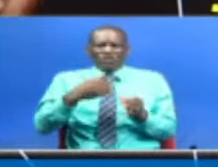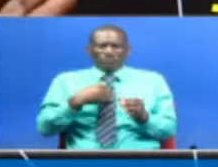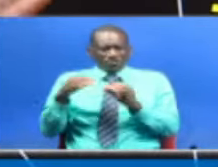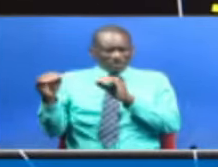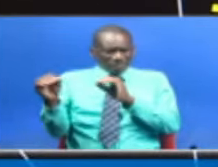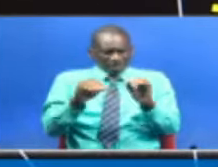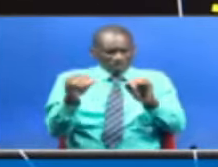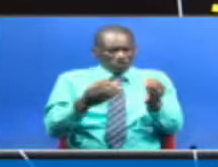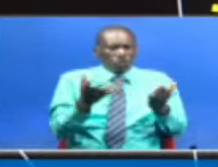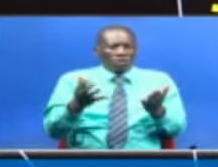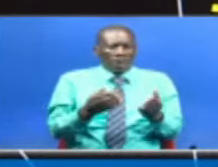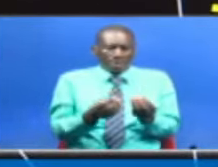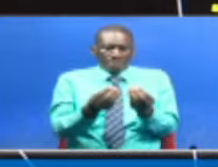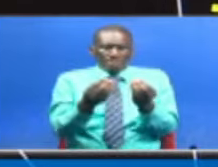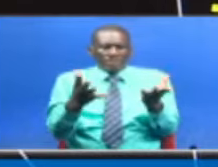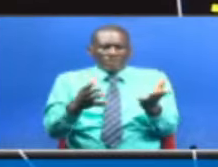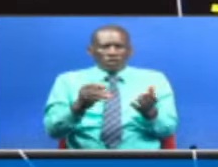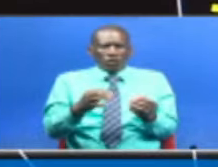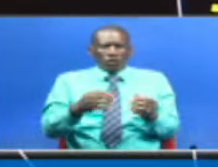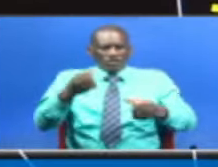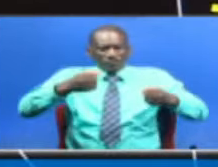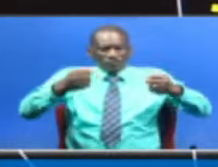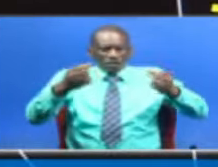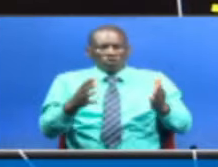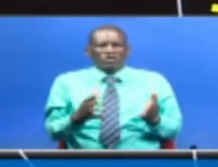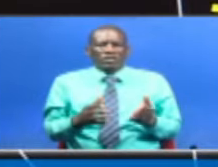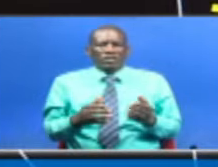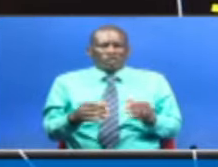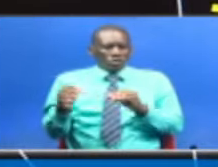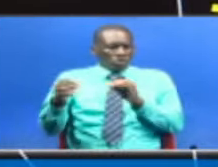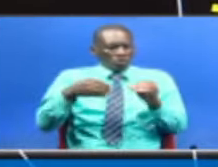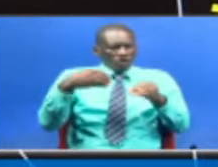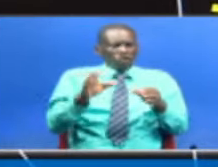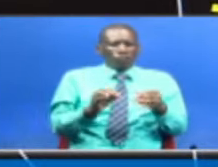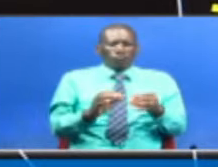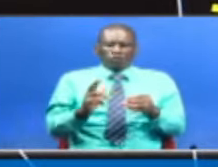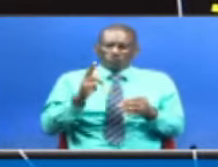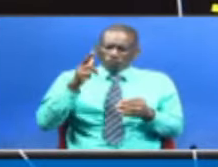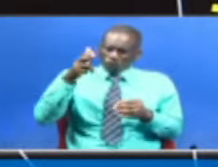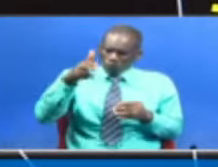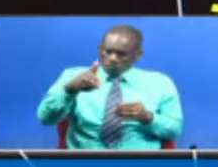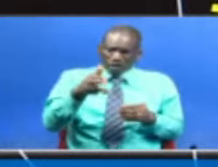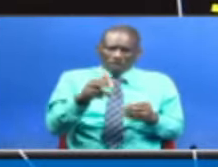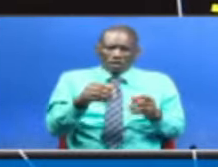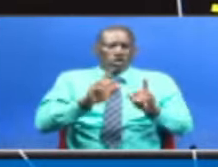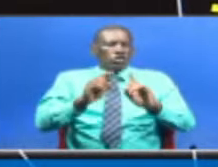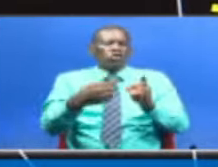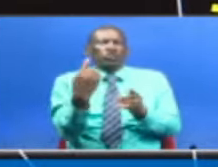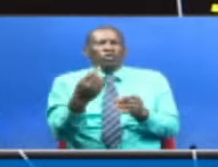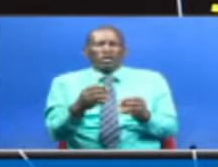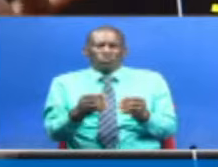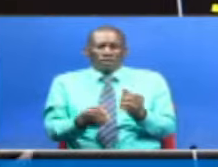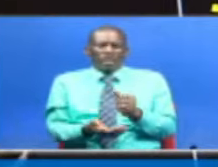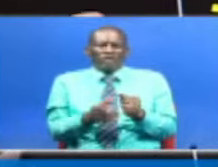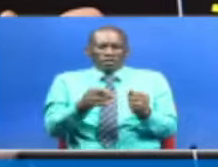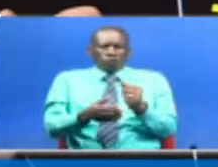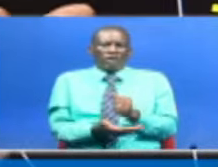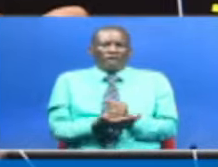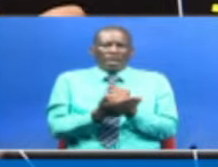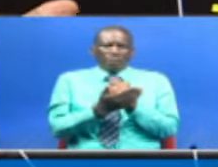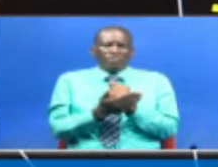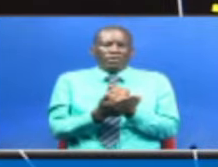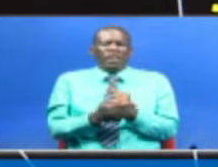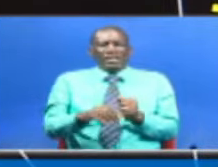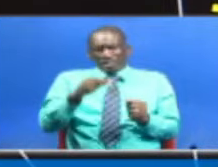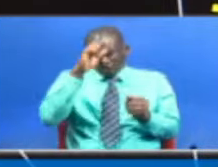where most of the car users move away from the fossils, not only will it enable the government to avoid the $500